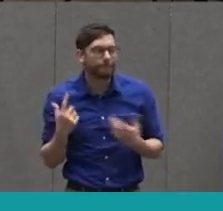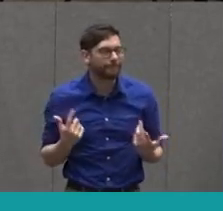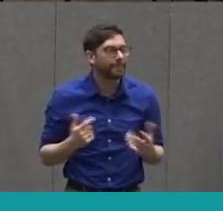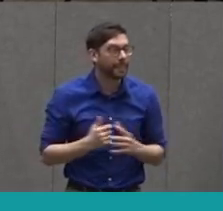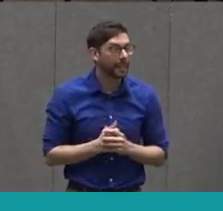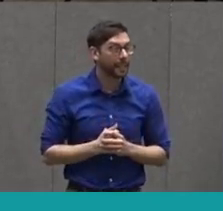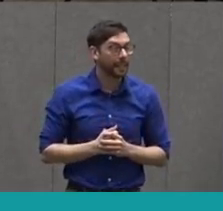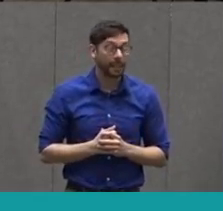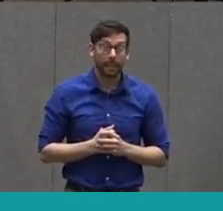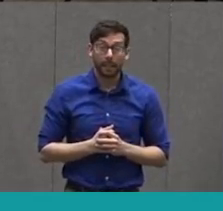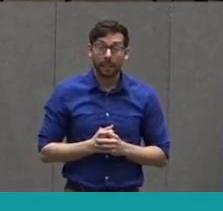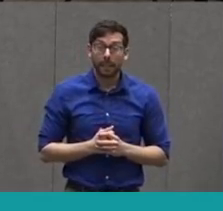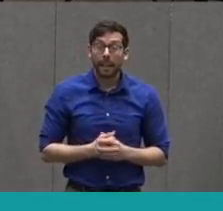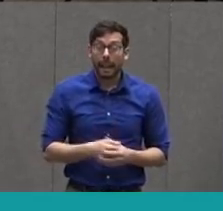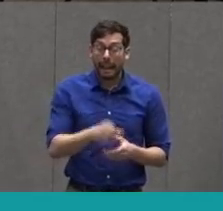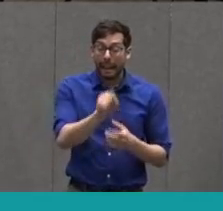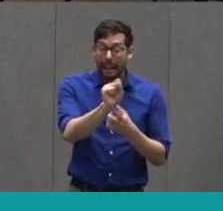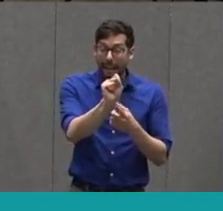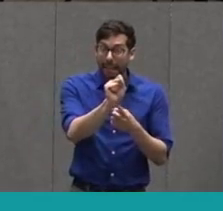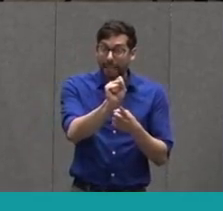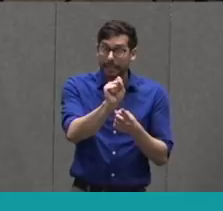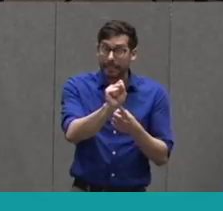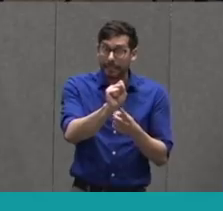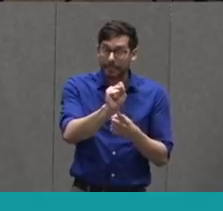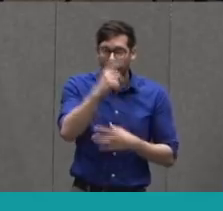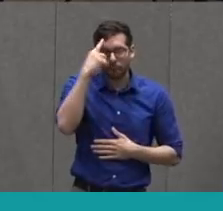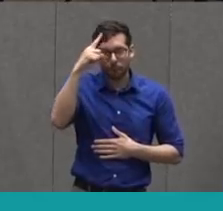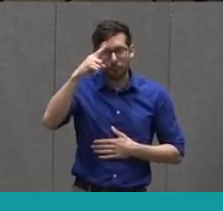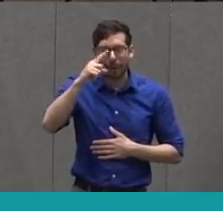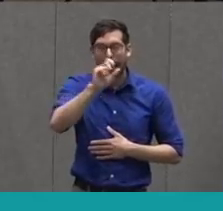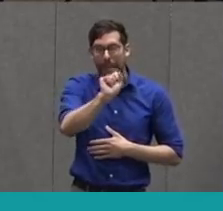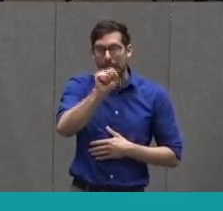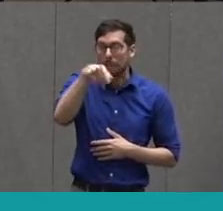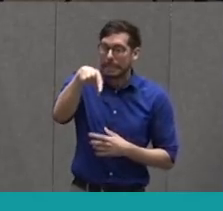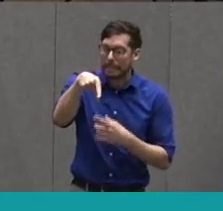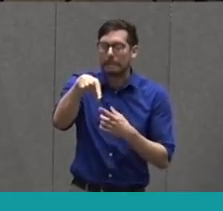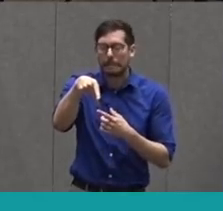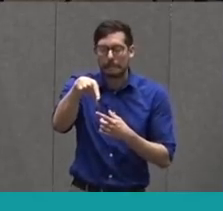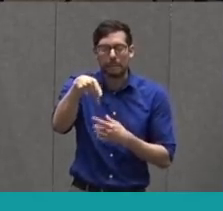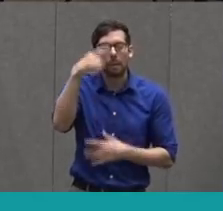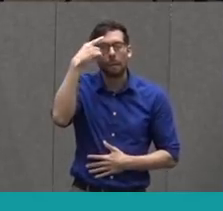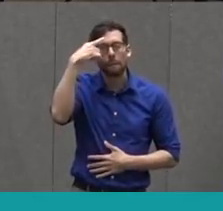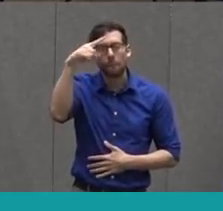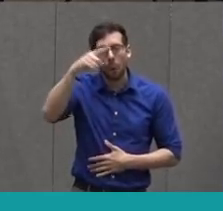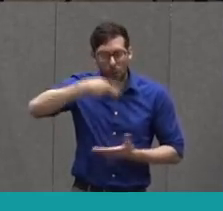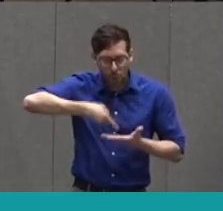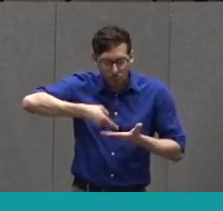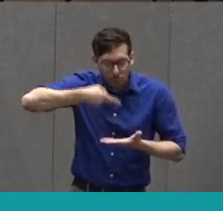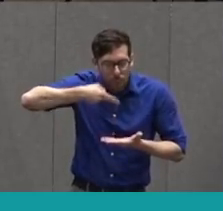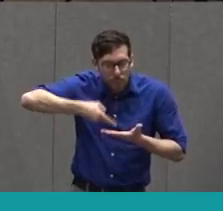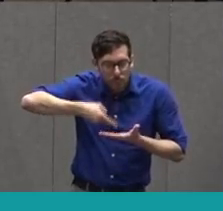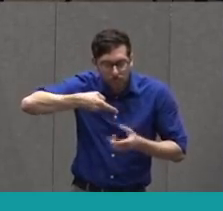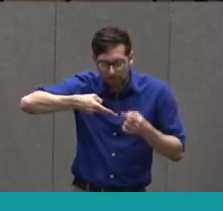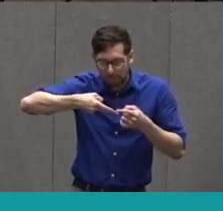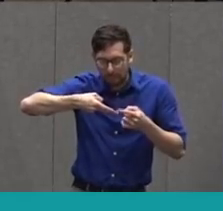Spork, S from spoon, or SP actually from spoon, and then ORK from fork. Two